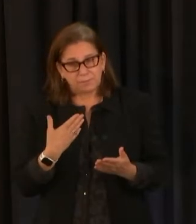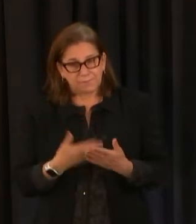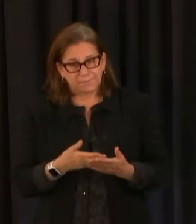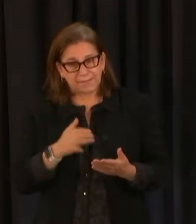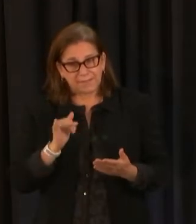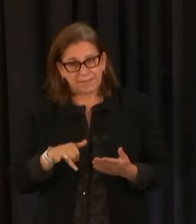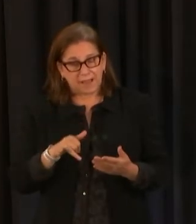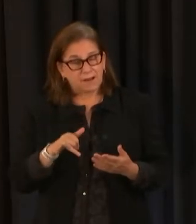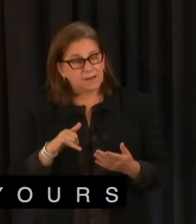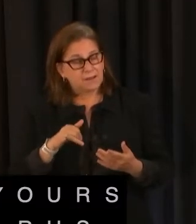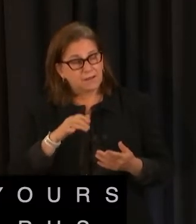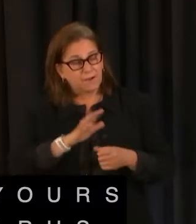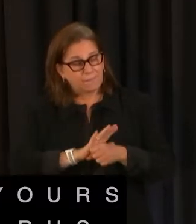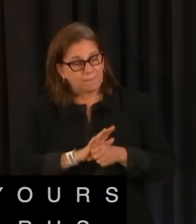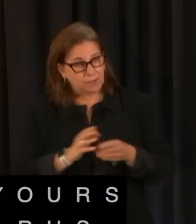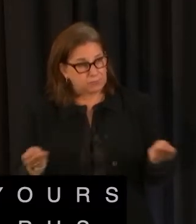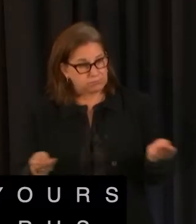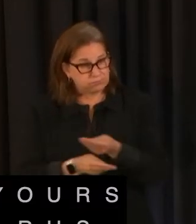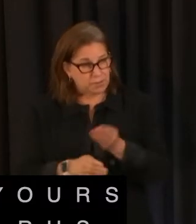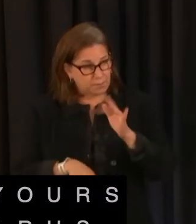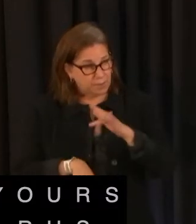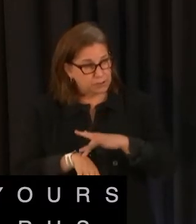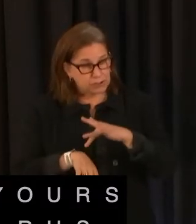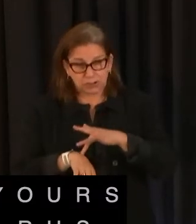by touch?